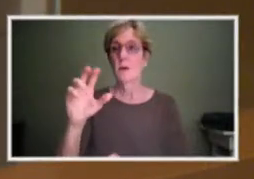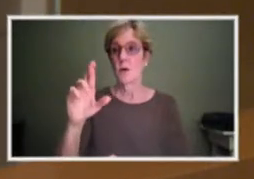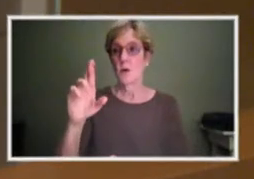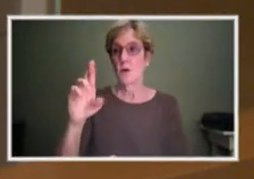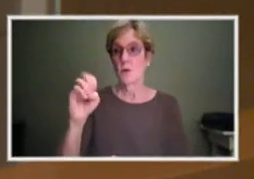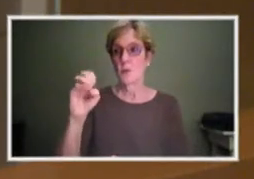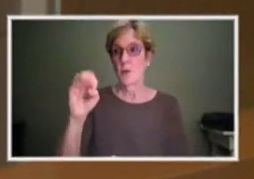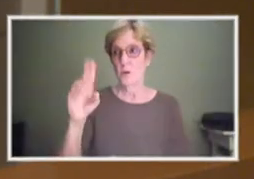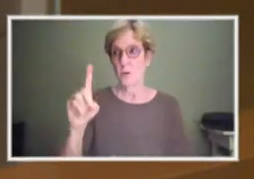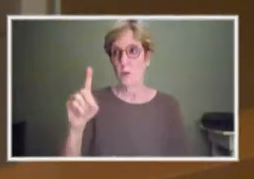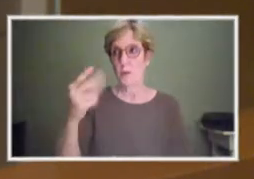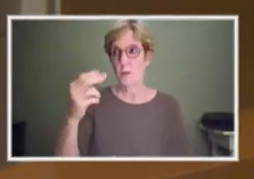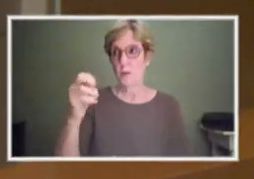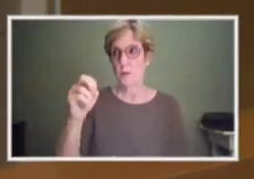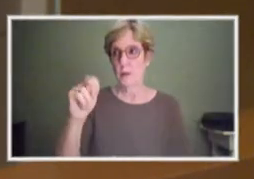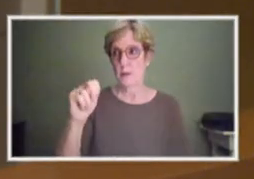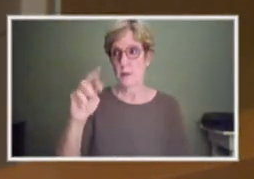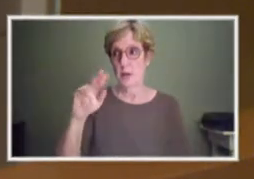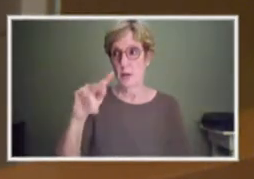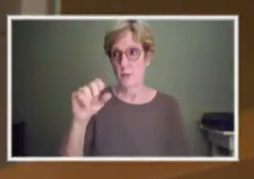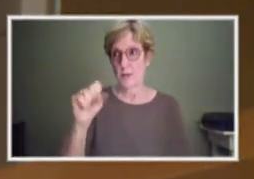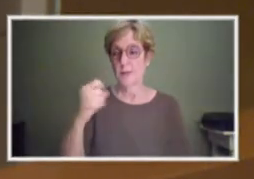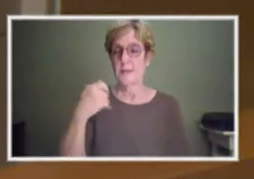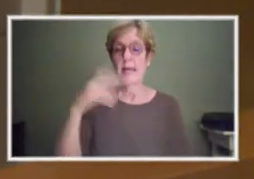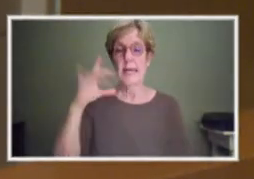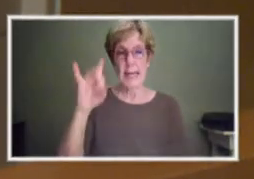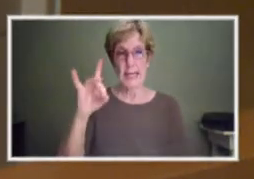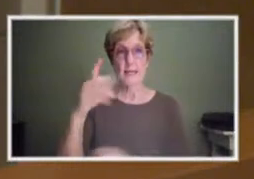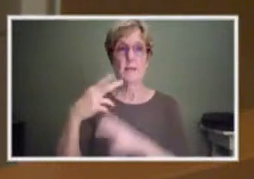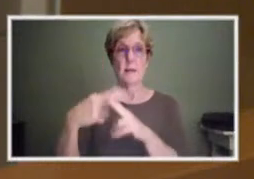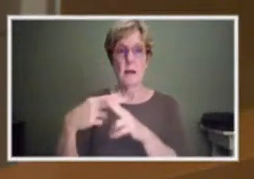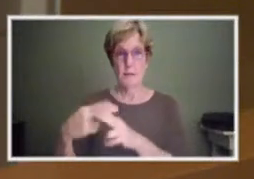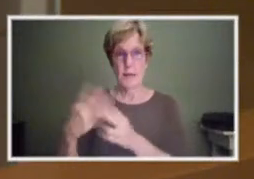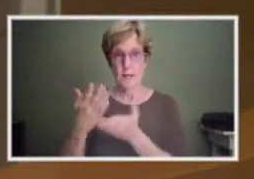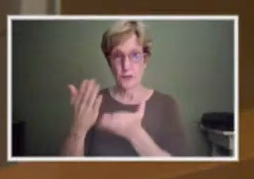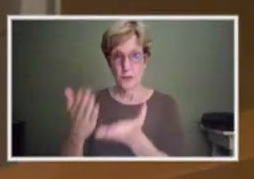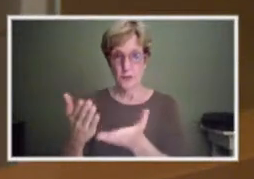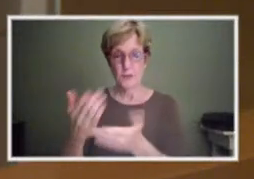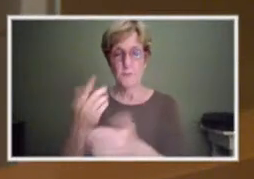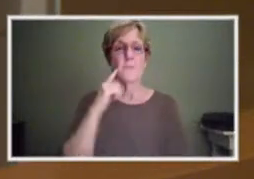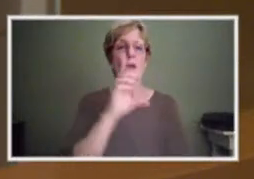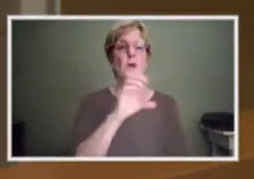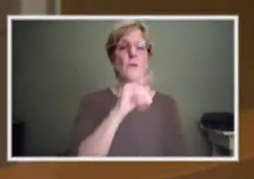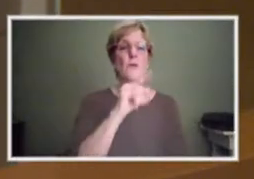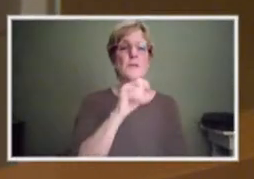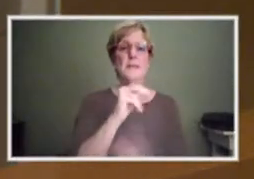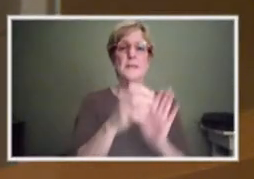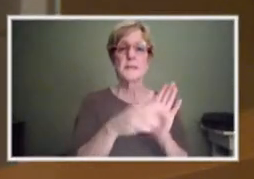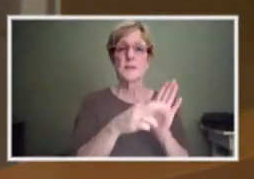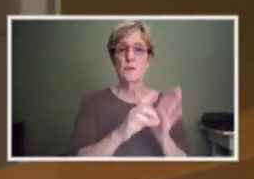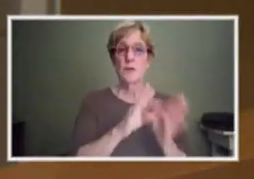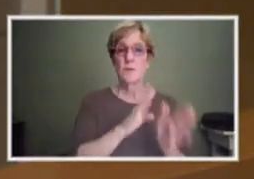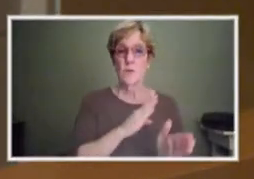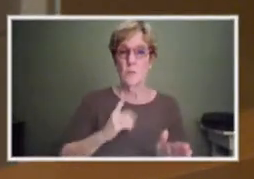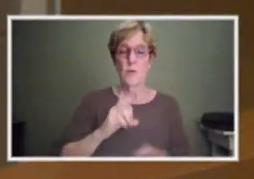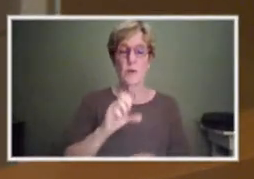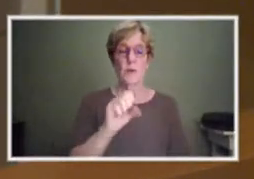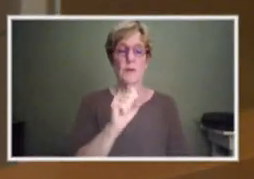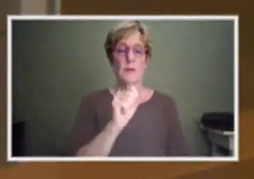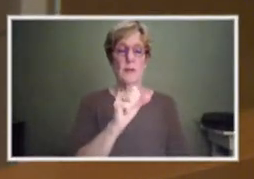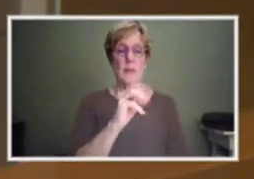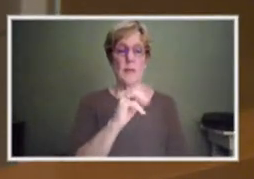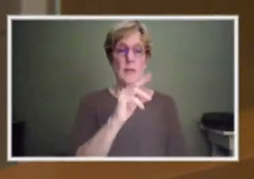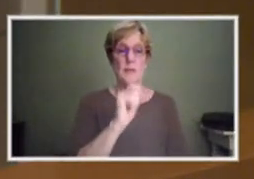Henricks received 8 nominations. For the Citizens Review Board, Samuel Smith,